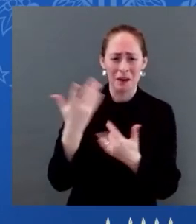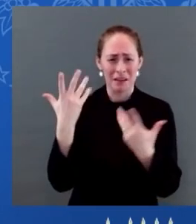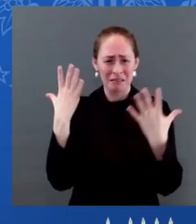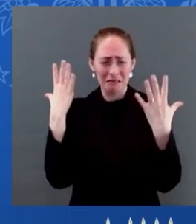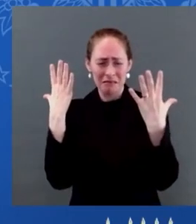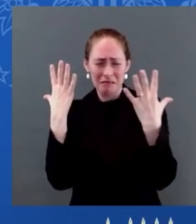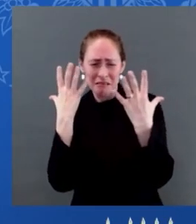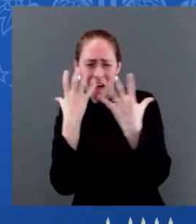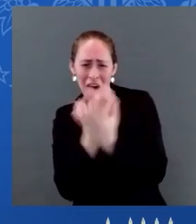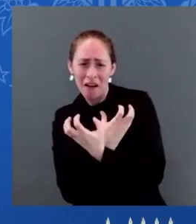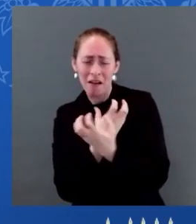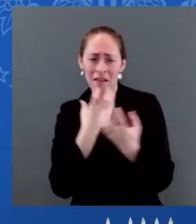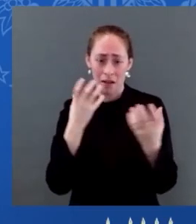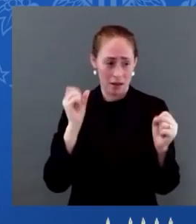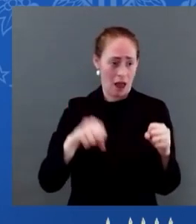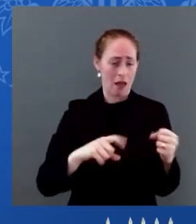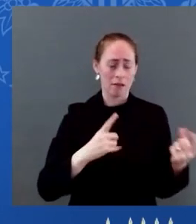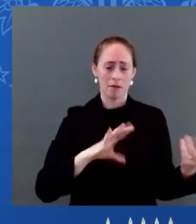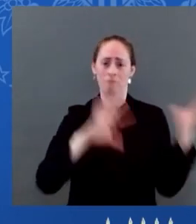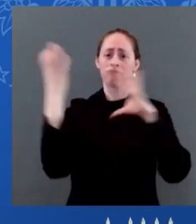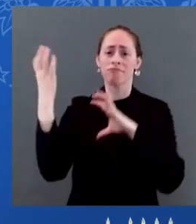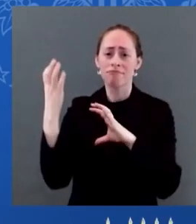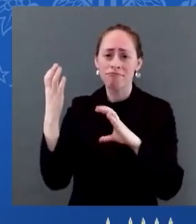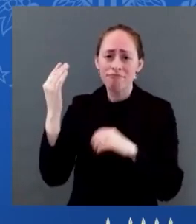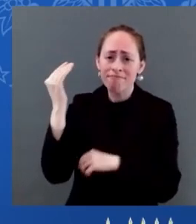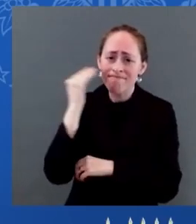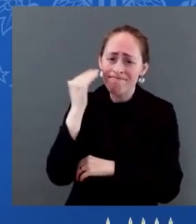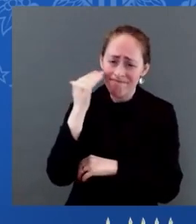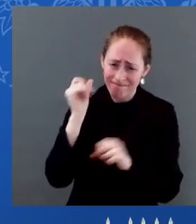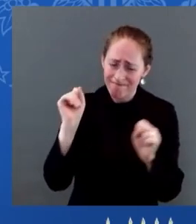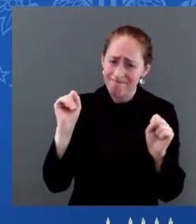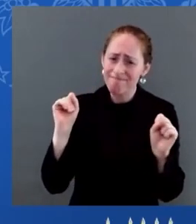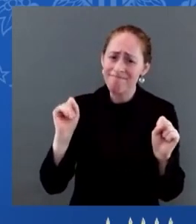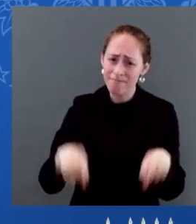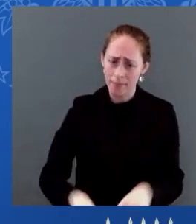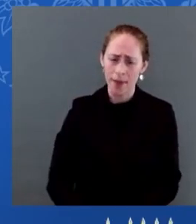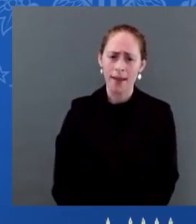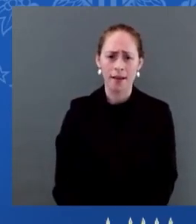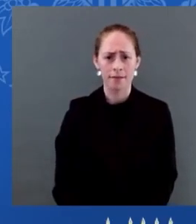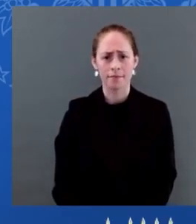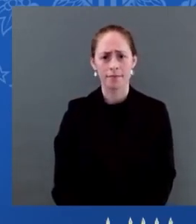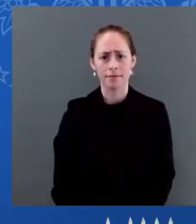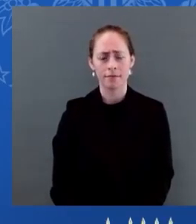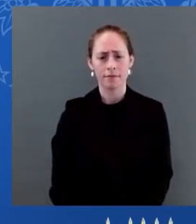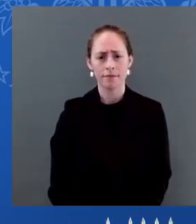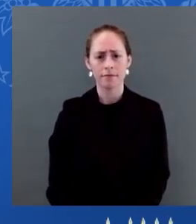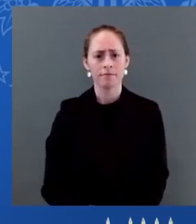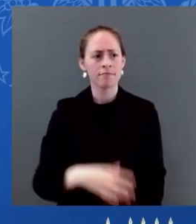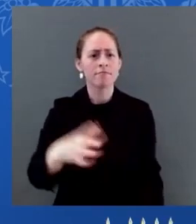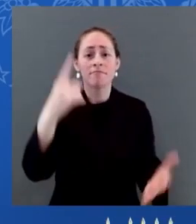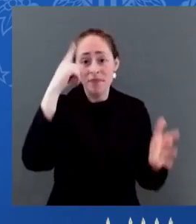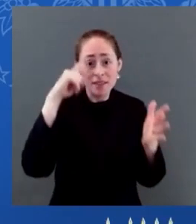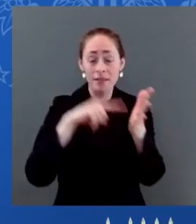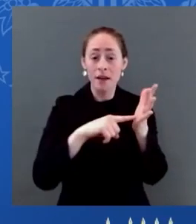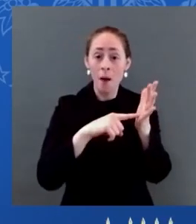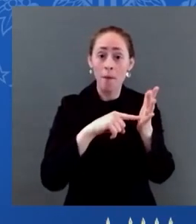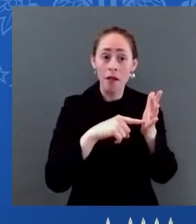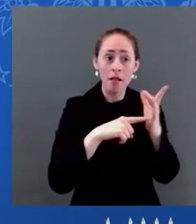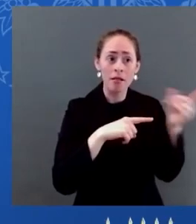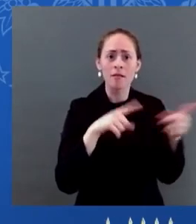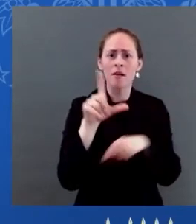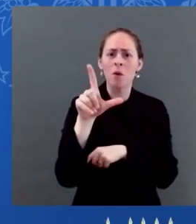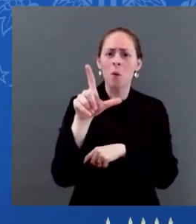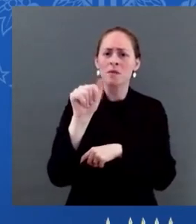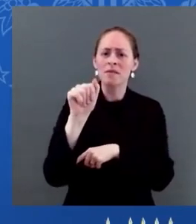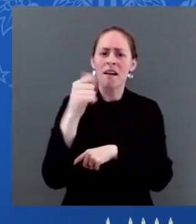Los Angeles. We have to stand against the resurgence of this tide of anti-Semitism and other forms of intolerance and